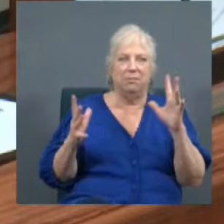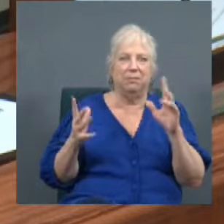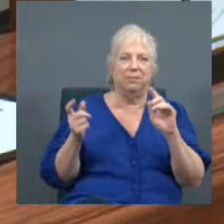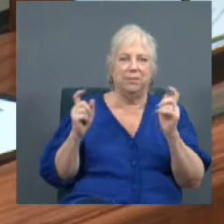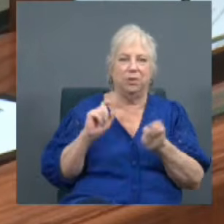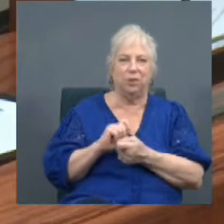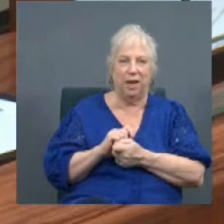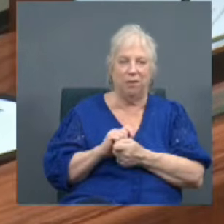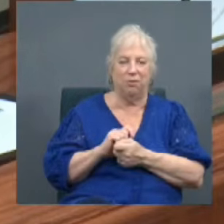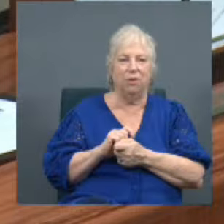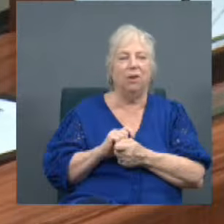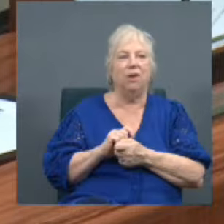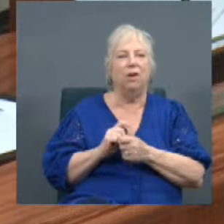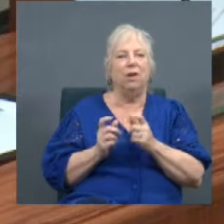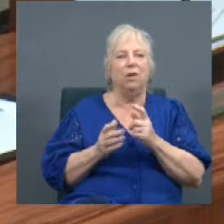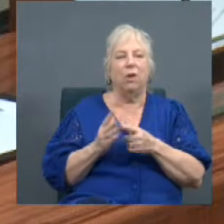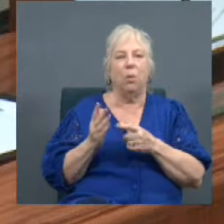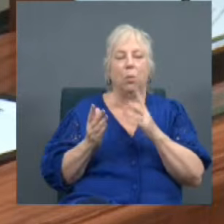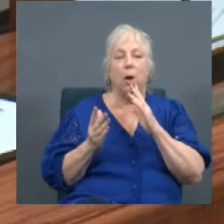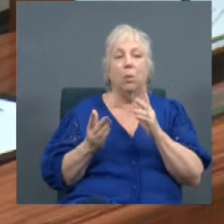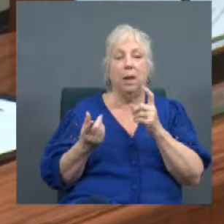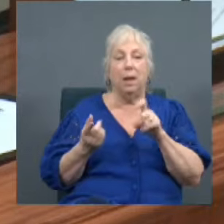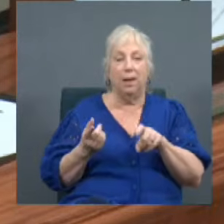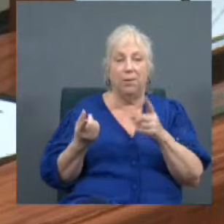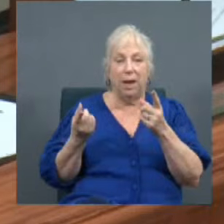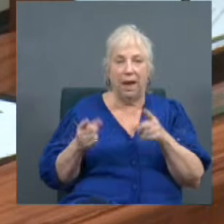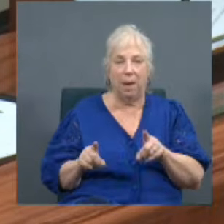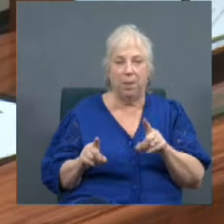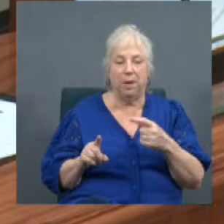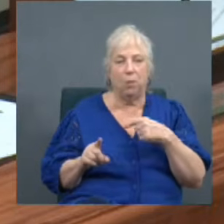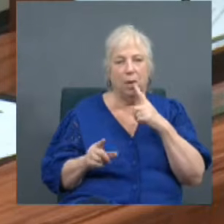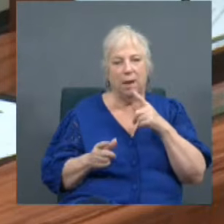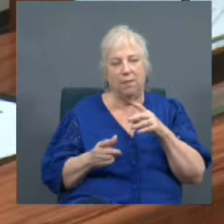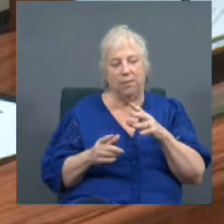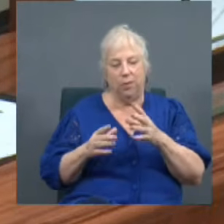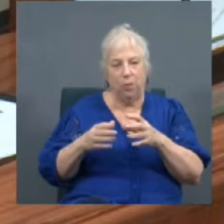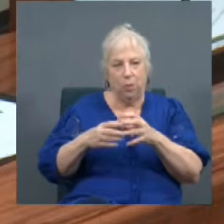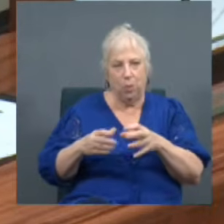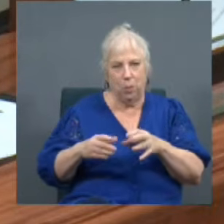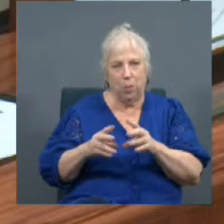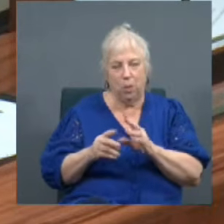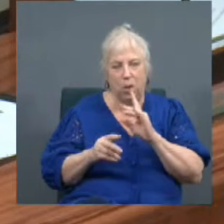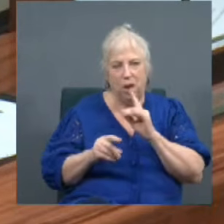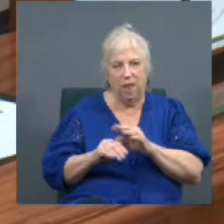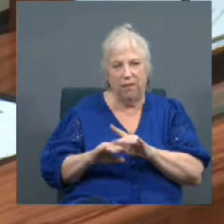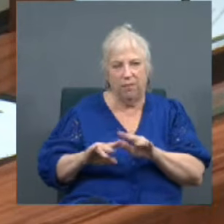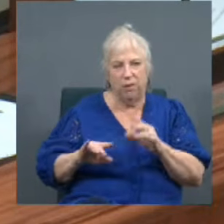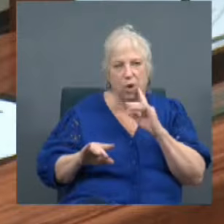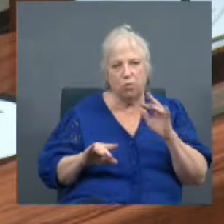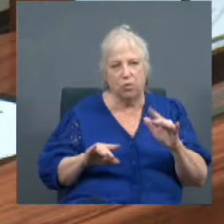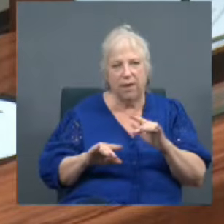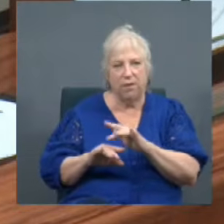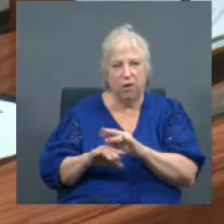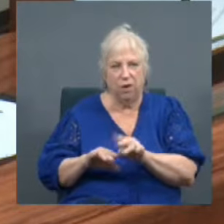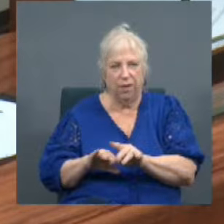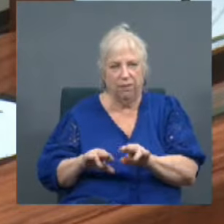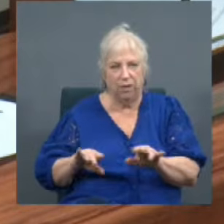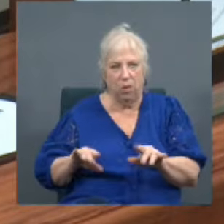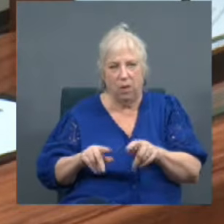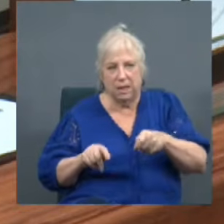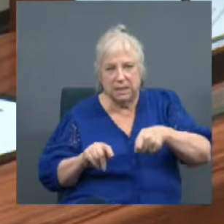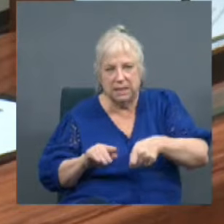change. So what's going to happen is we're going to have to dig down into the bedrock and bury this deeper.